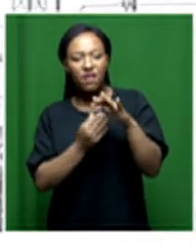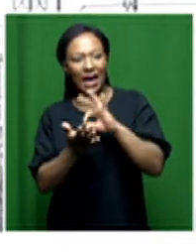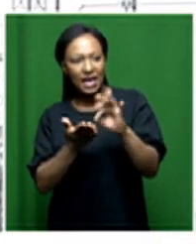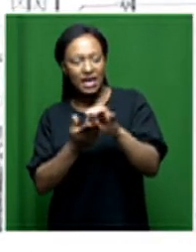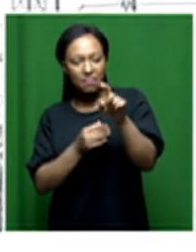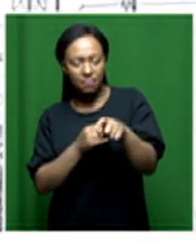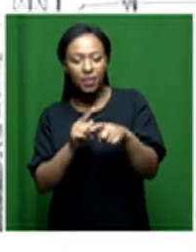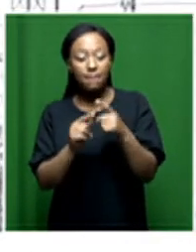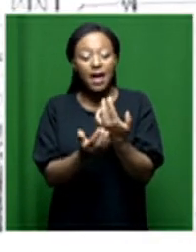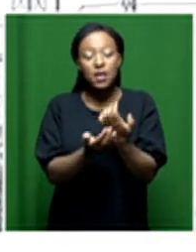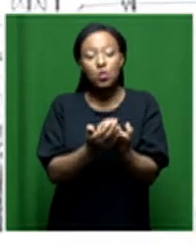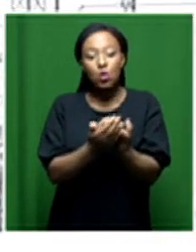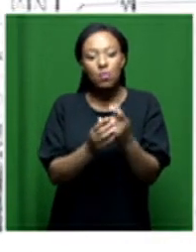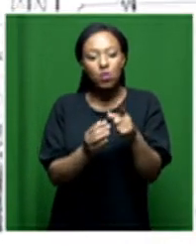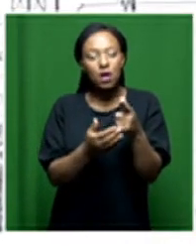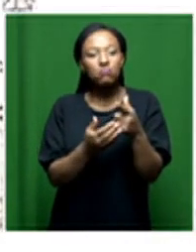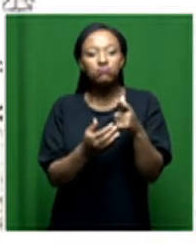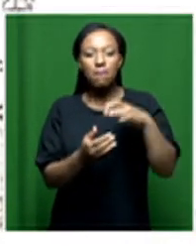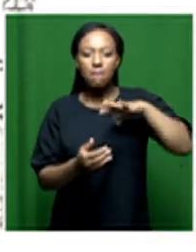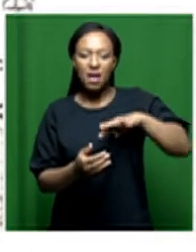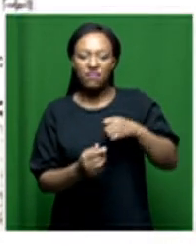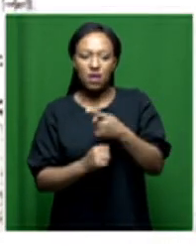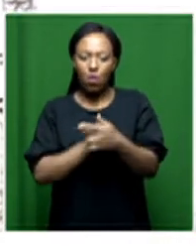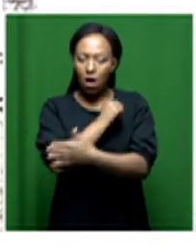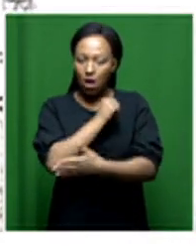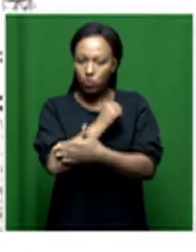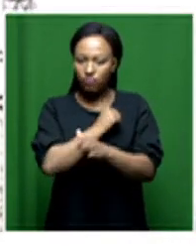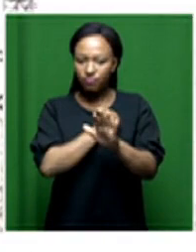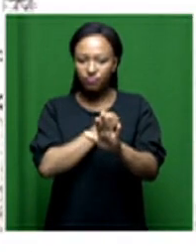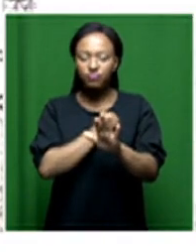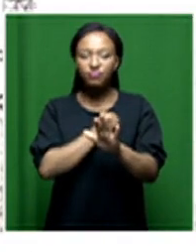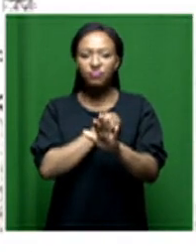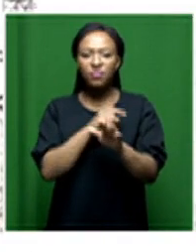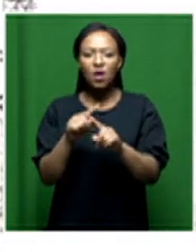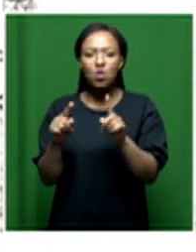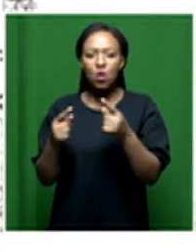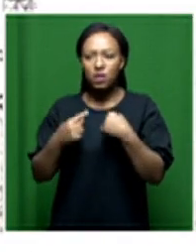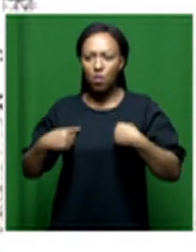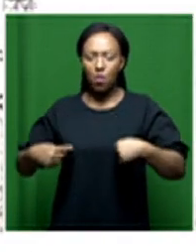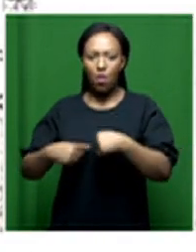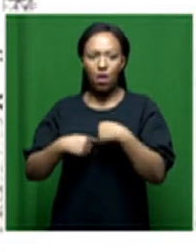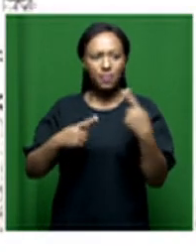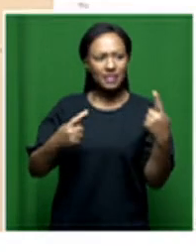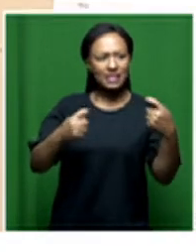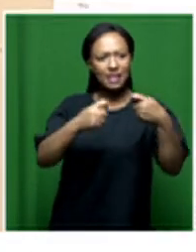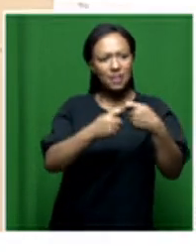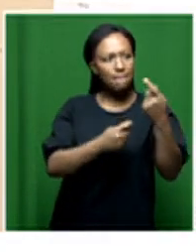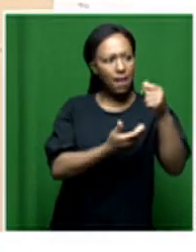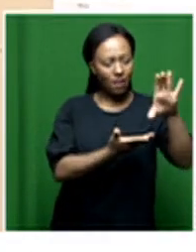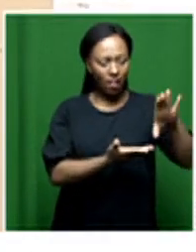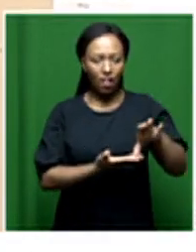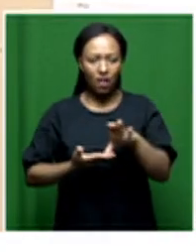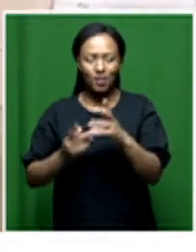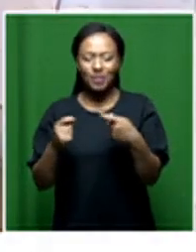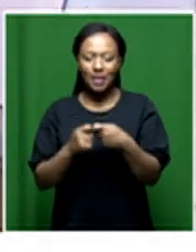be economically advantageous to the whole country, rather than us having to subsidize it in some or other form.